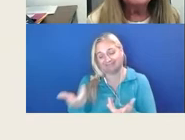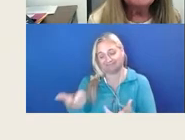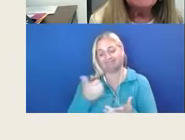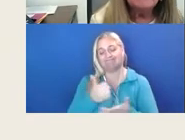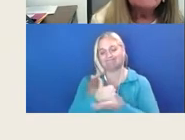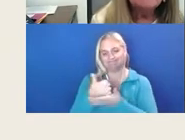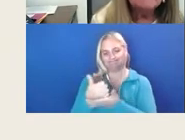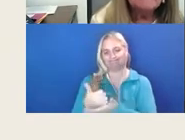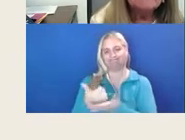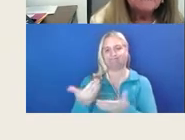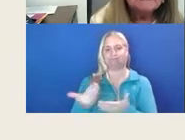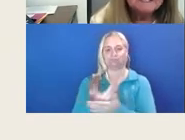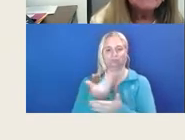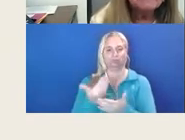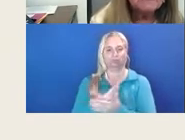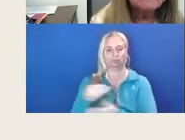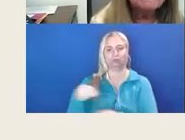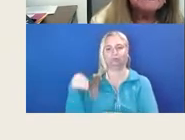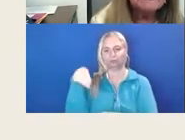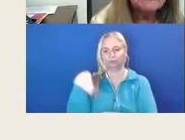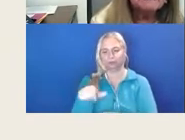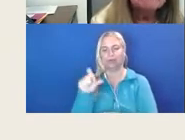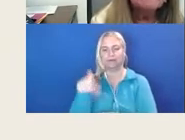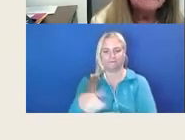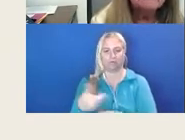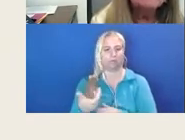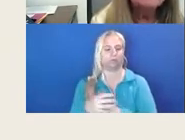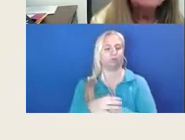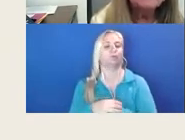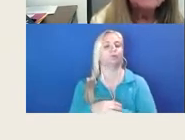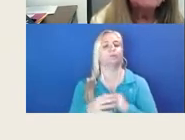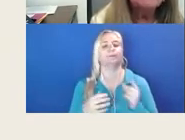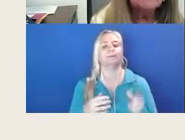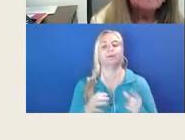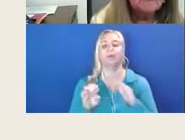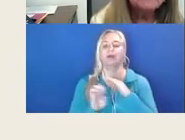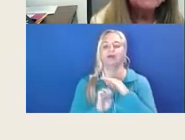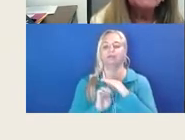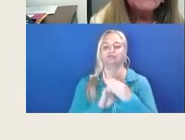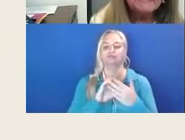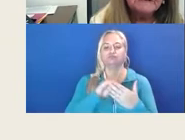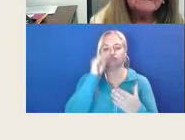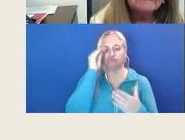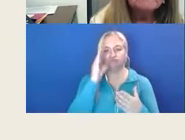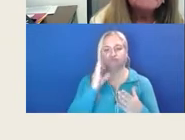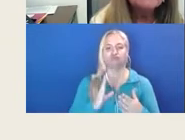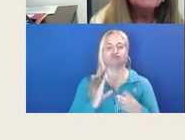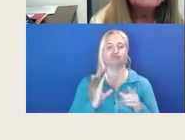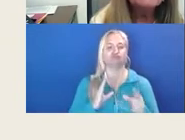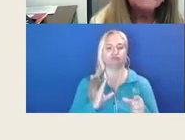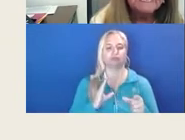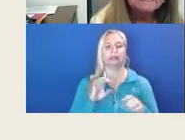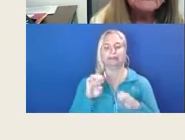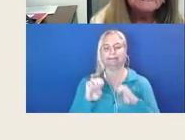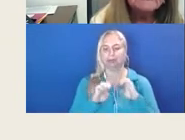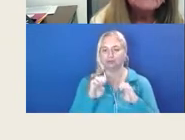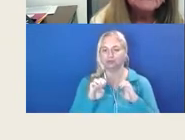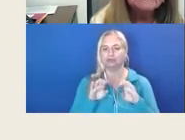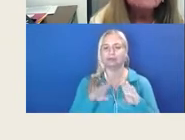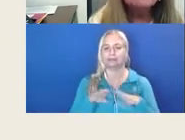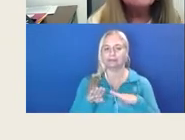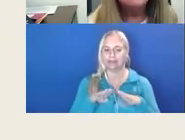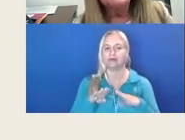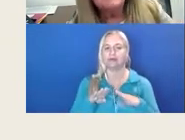Here's another one from a district court decision, an elementary student with emotional and behavioral disorders and